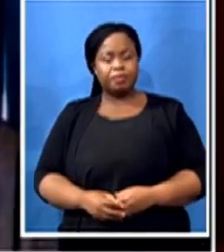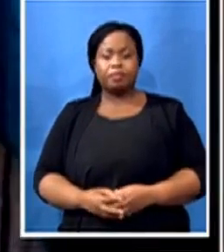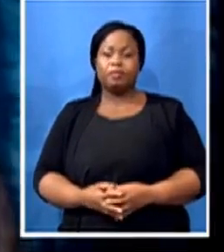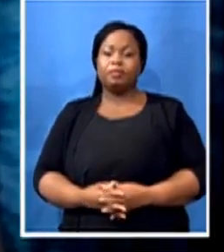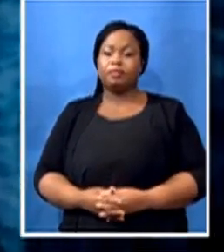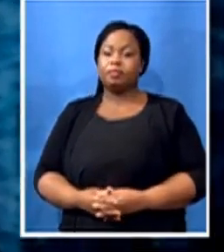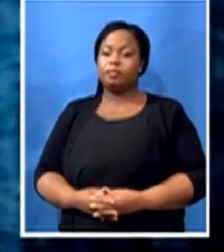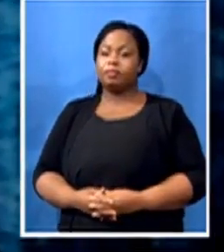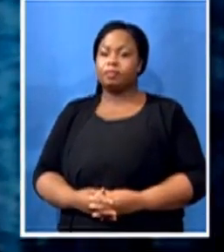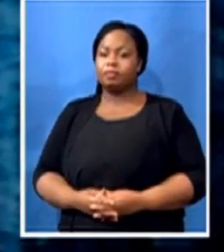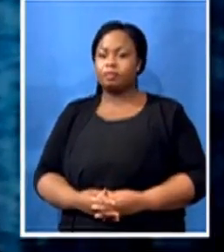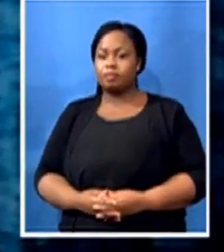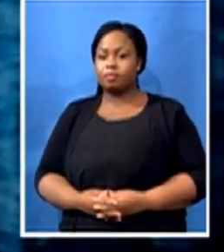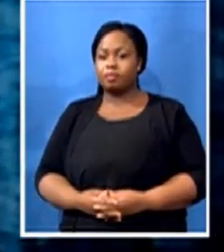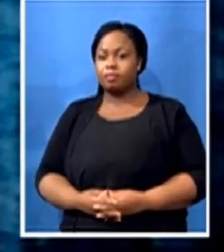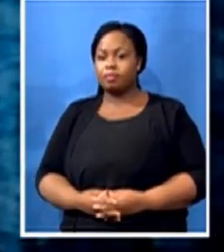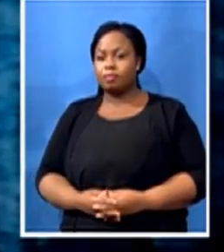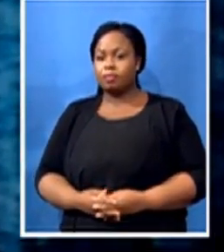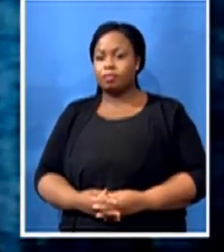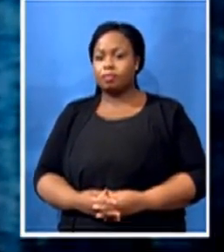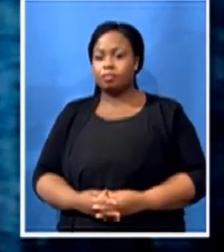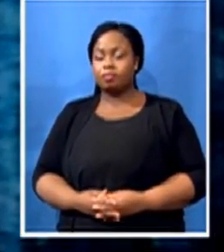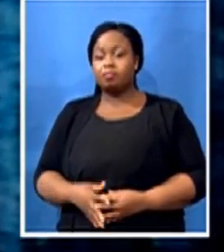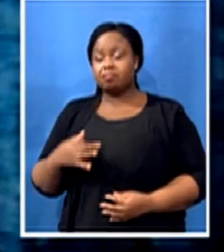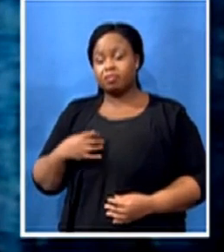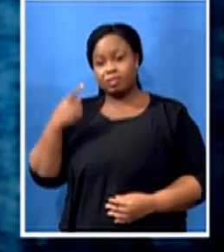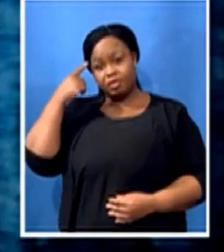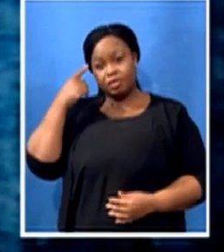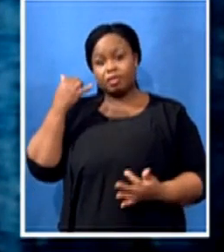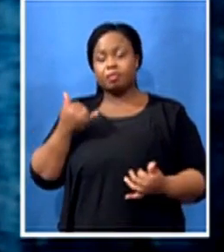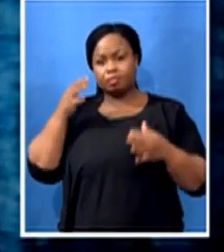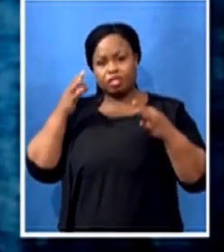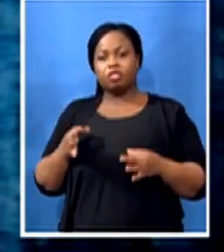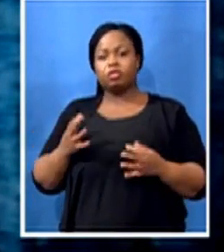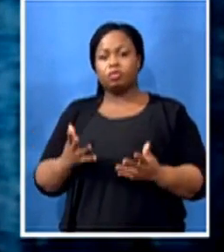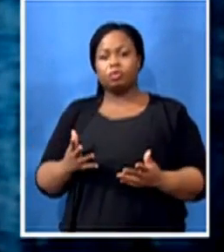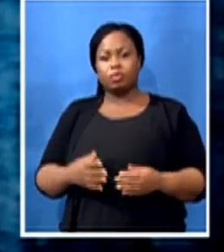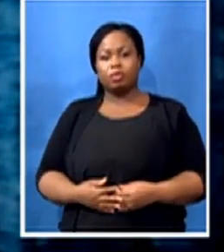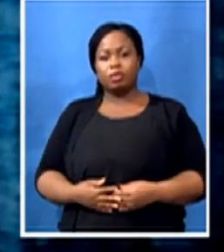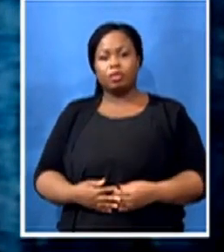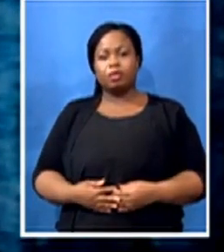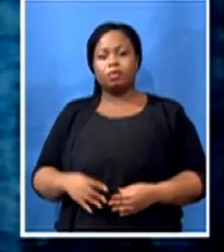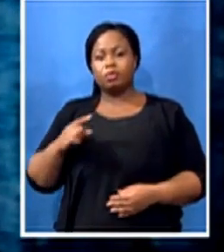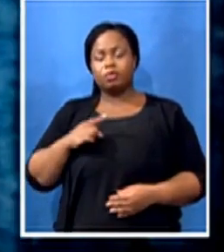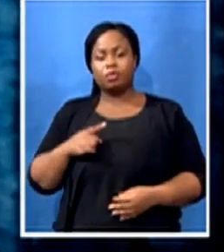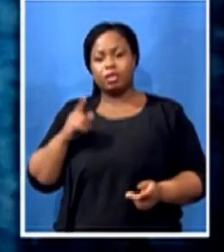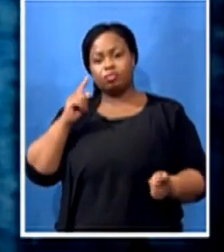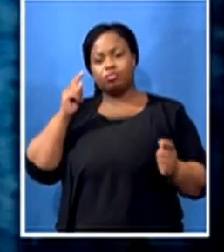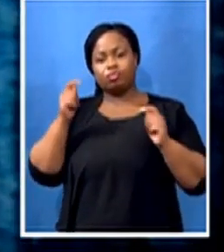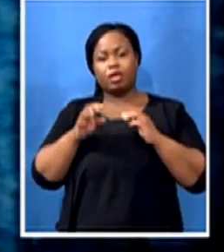Yes, I think this is a radical decision. It will radically change the electoral system for national and